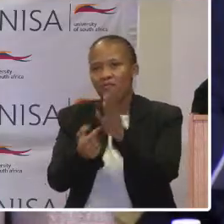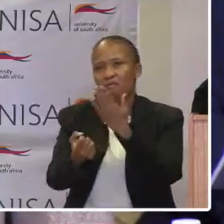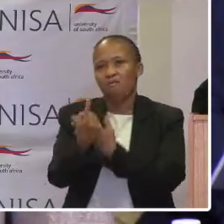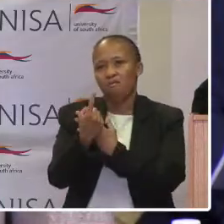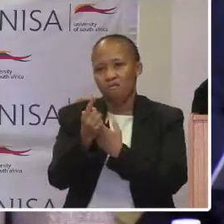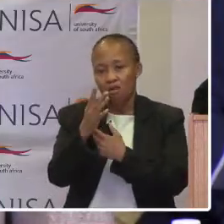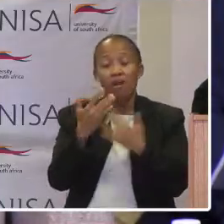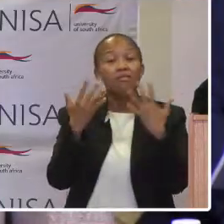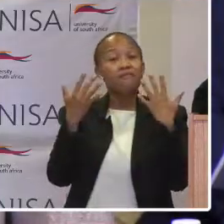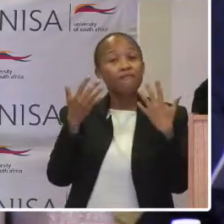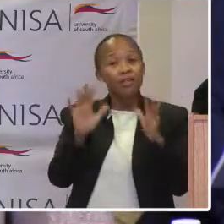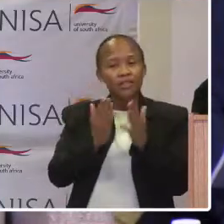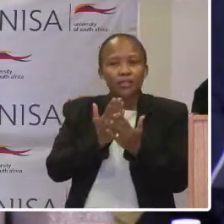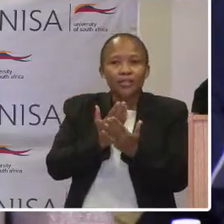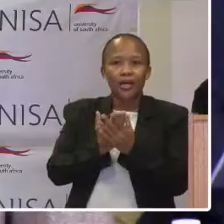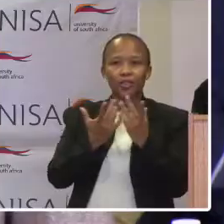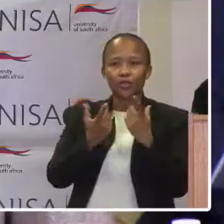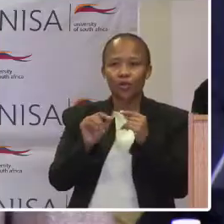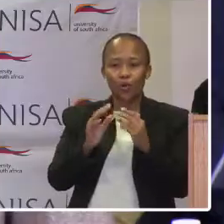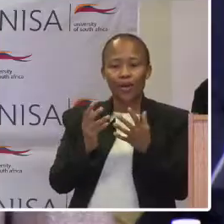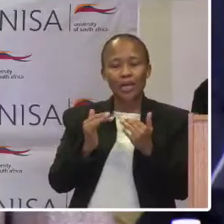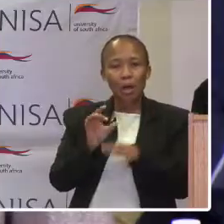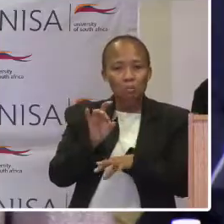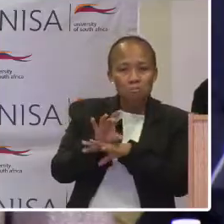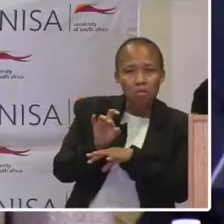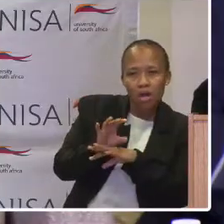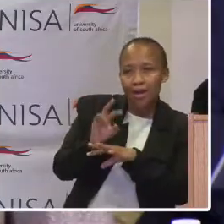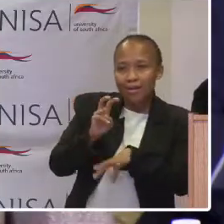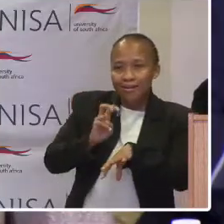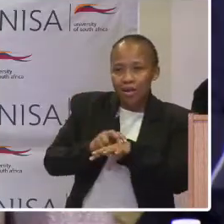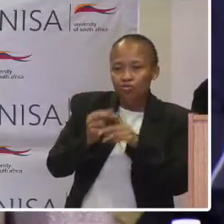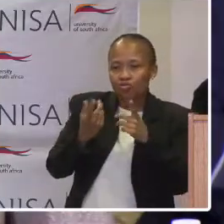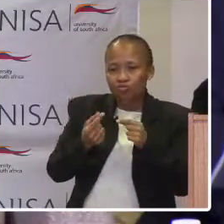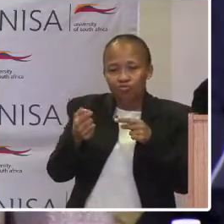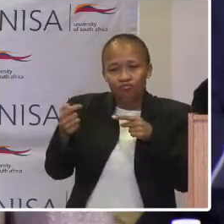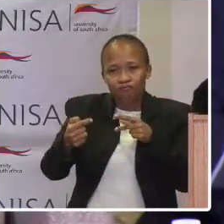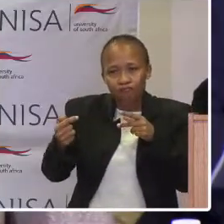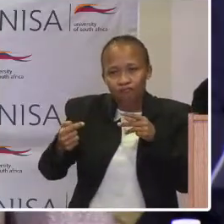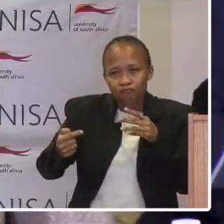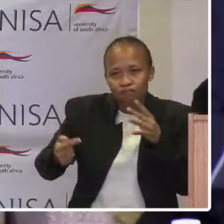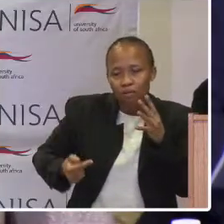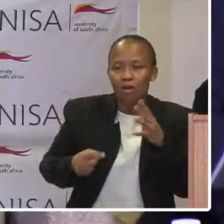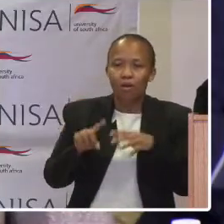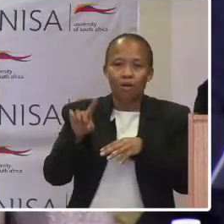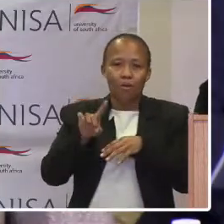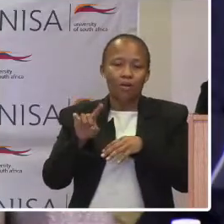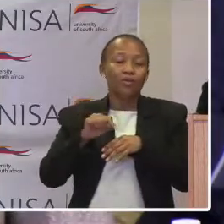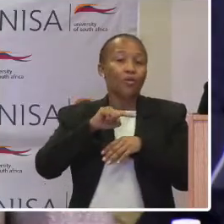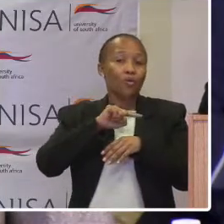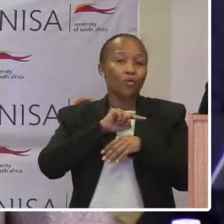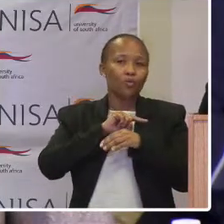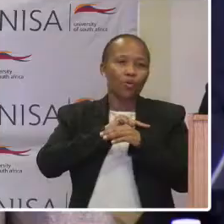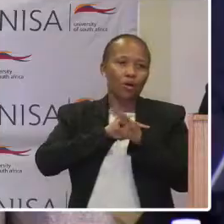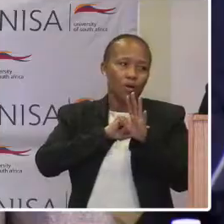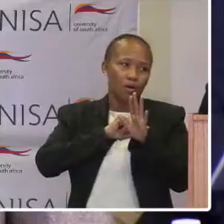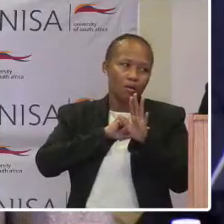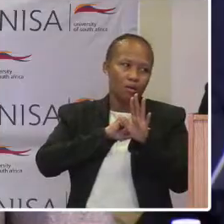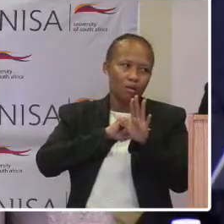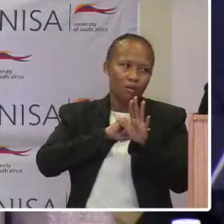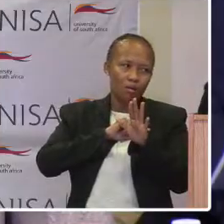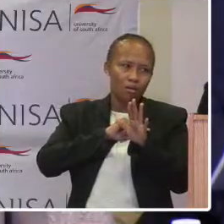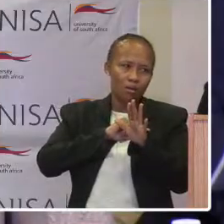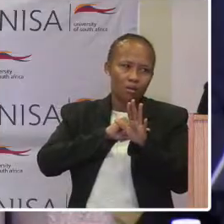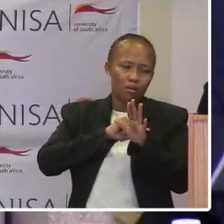for mitigation measures which must be done by our metropolitan municipalities or